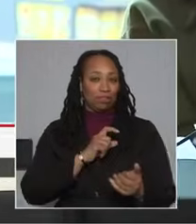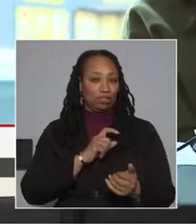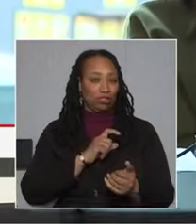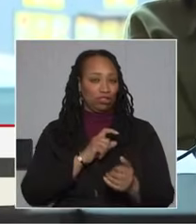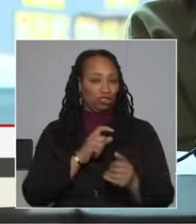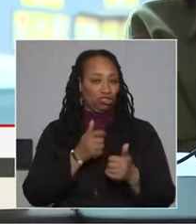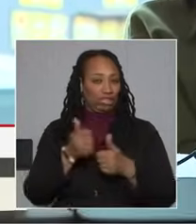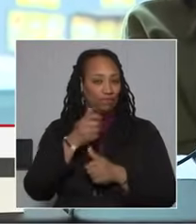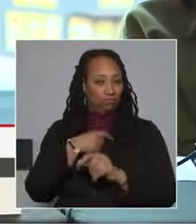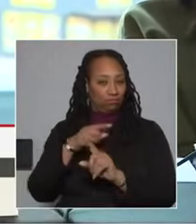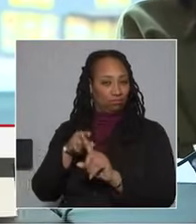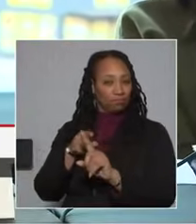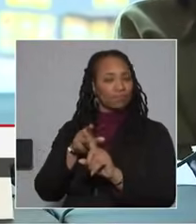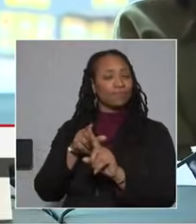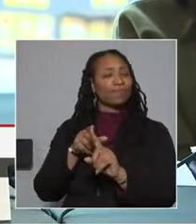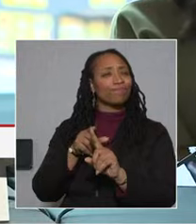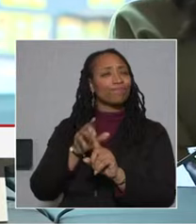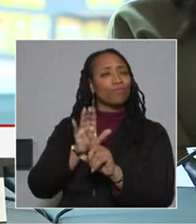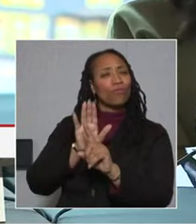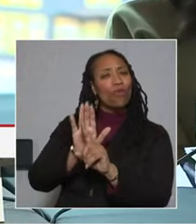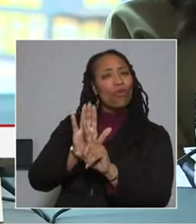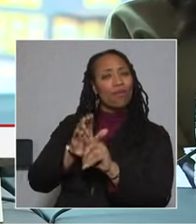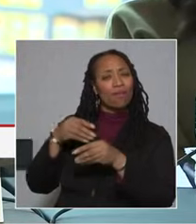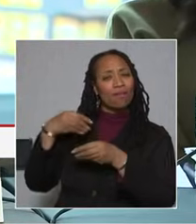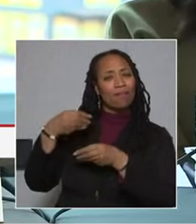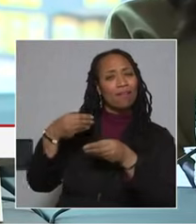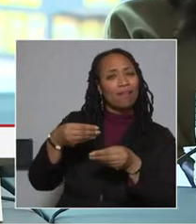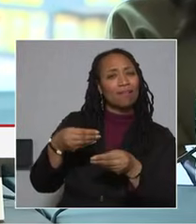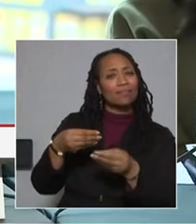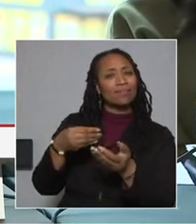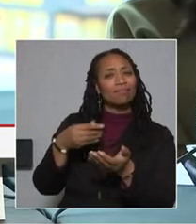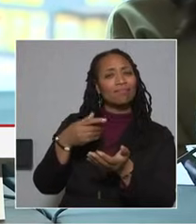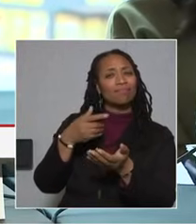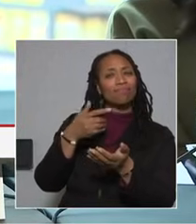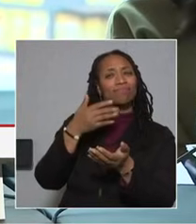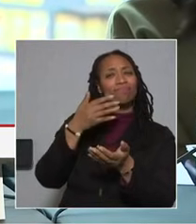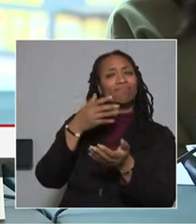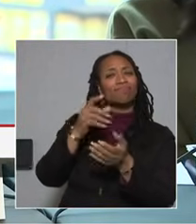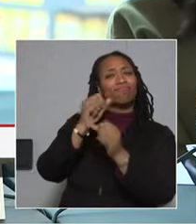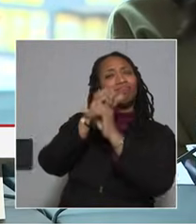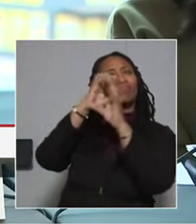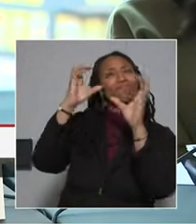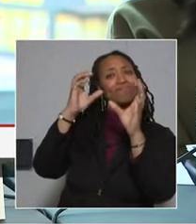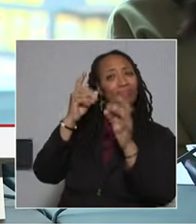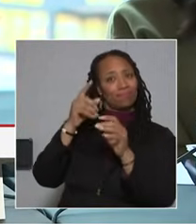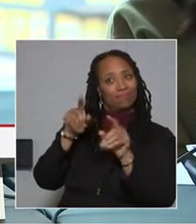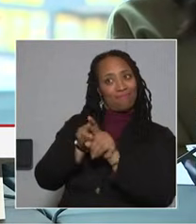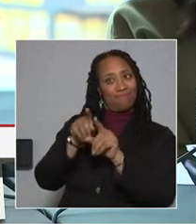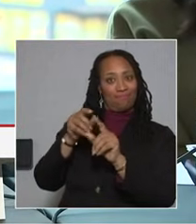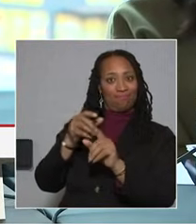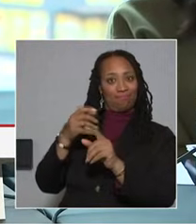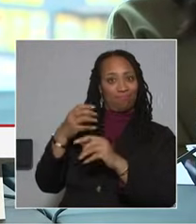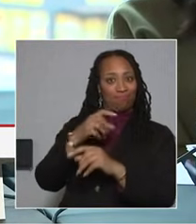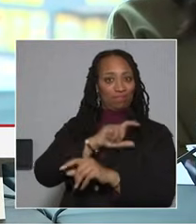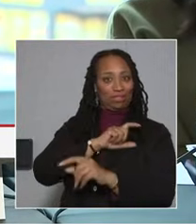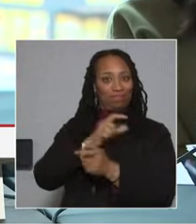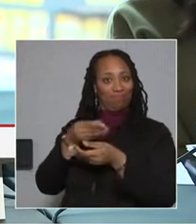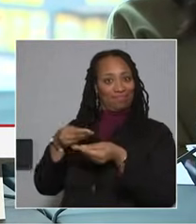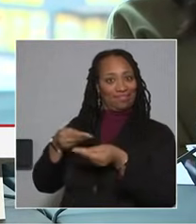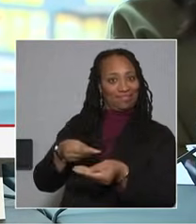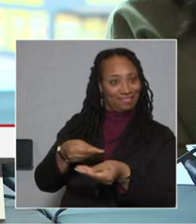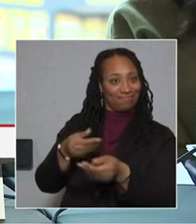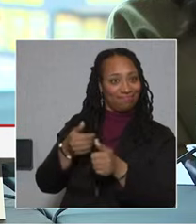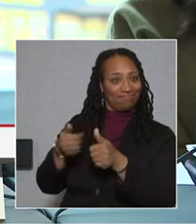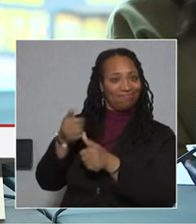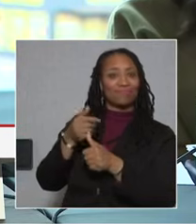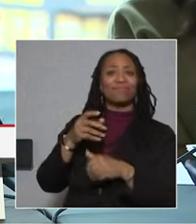as Police Chief? And what advice do you give for the next Police Chief? You've done 28 years of service, federally and locally.